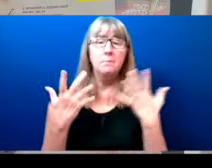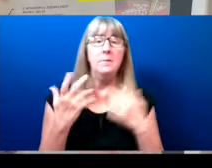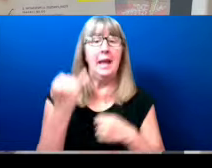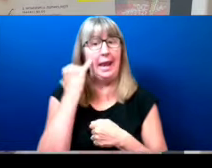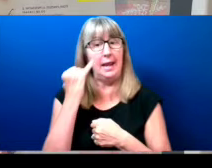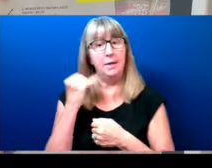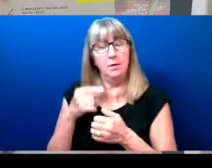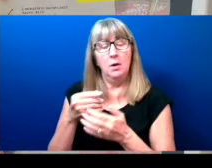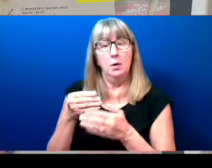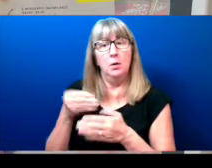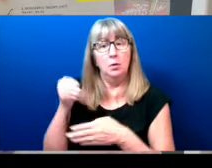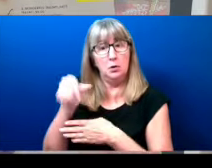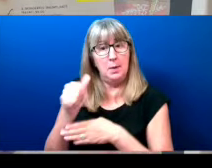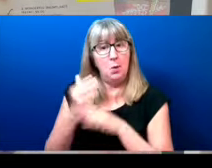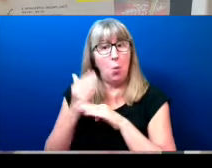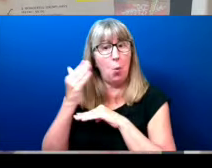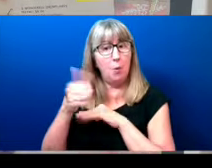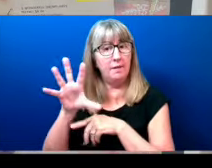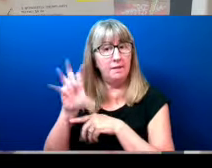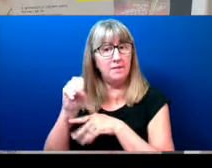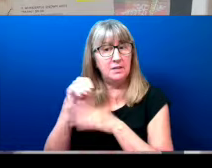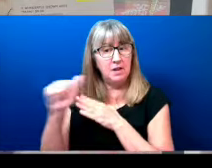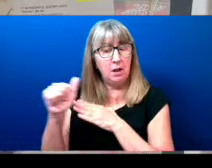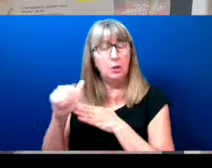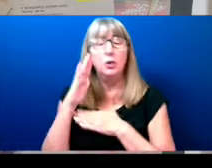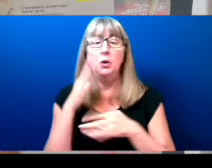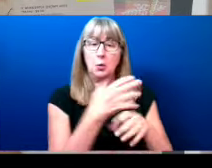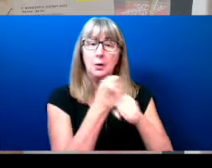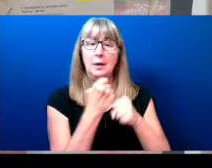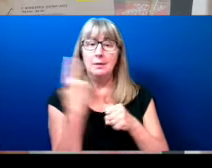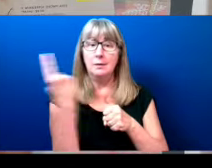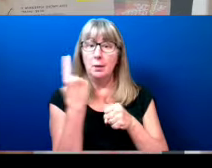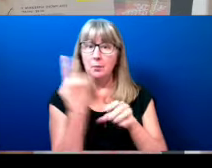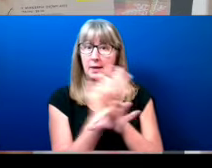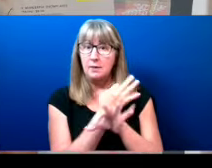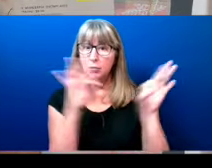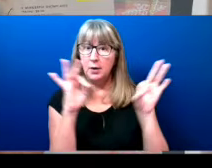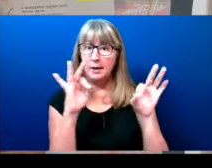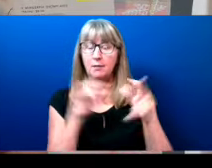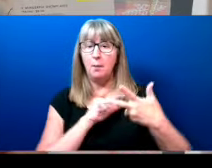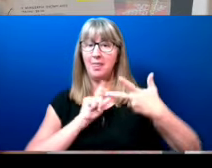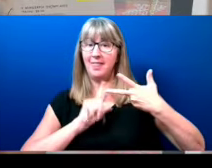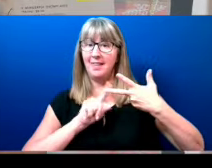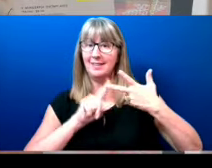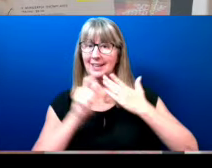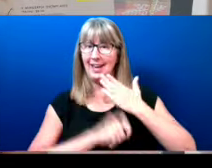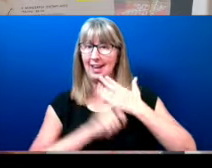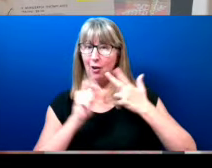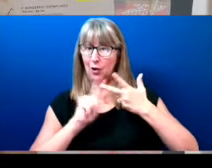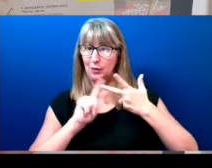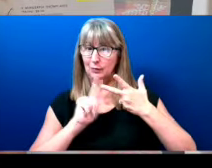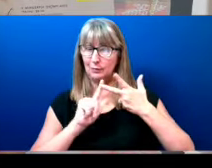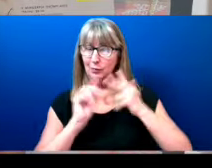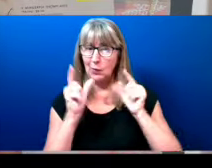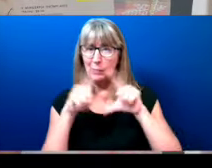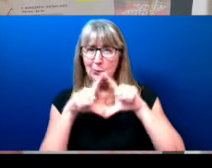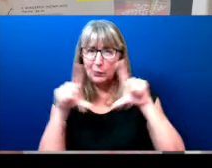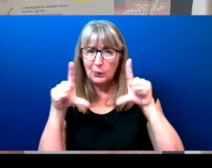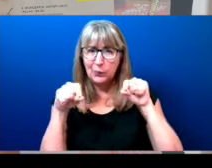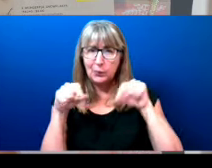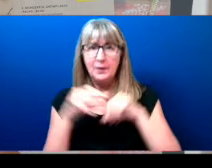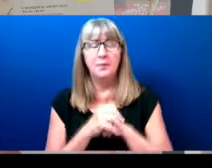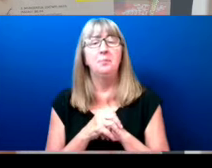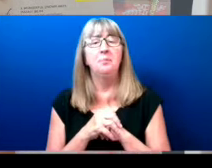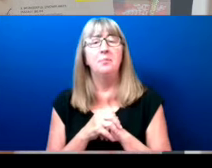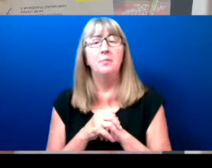a free item out of this catalog. This catalog is all of our free items in our Celebration catalog. One